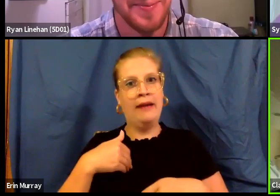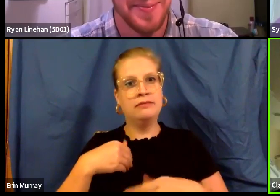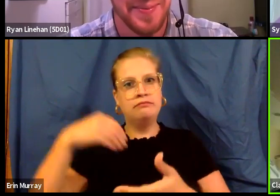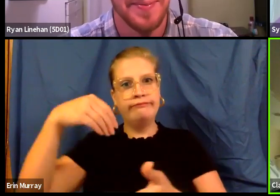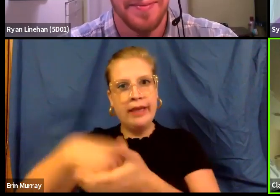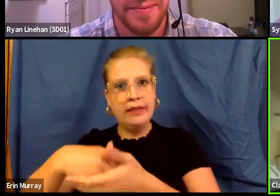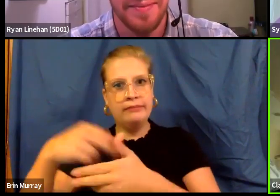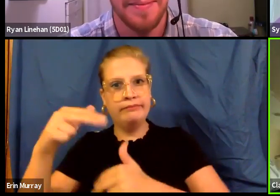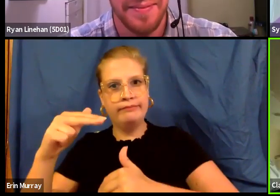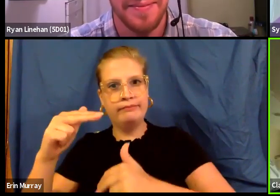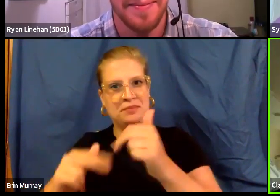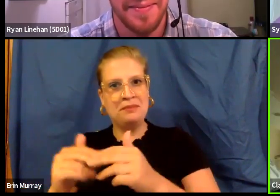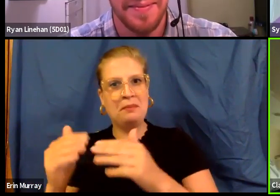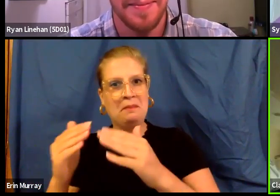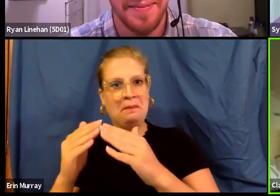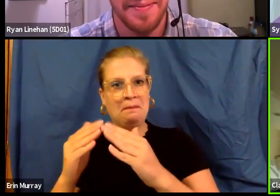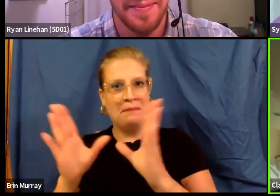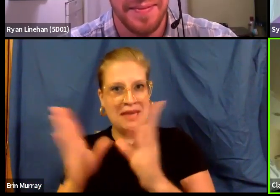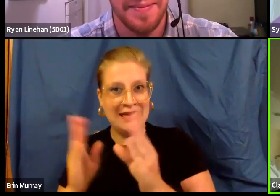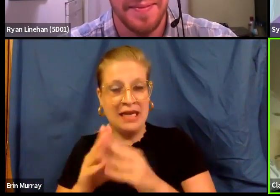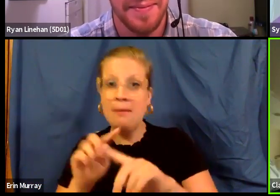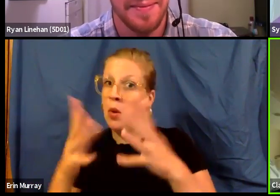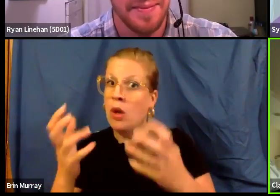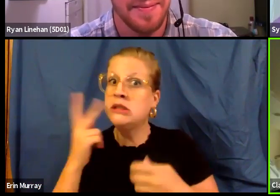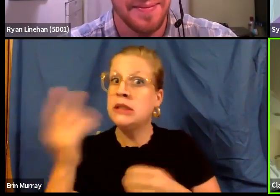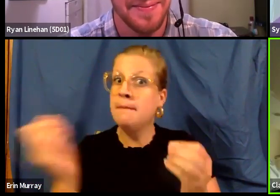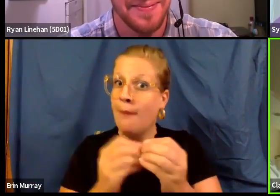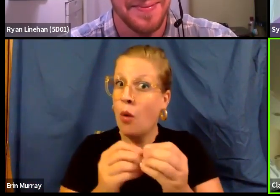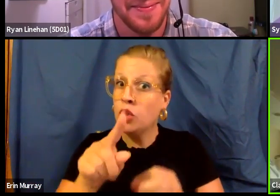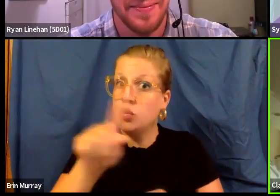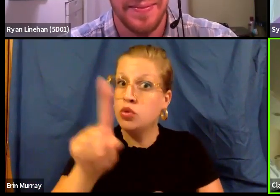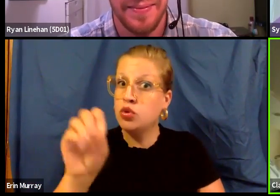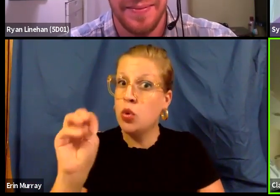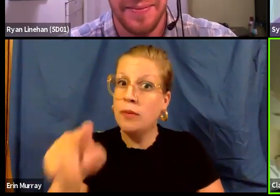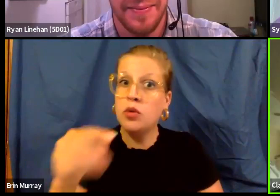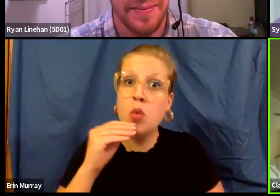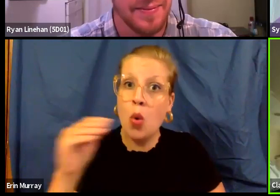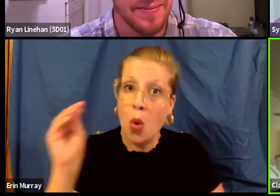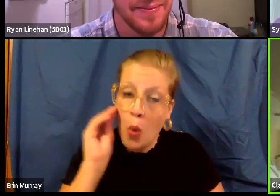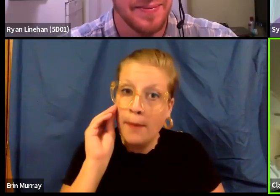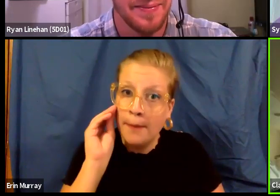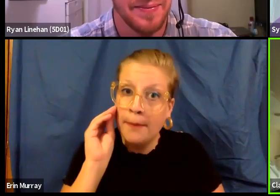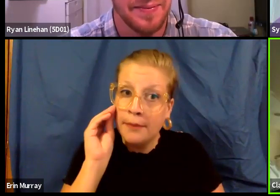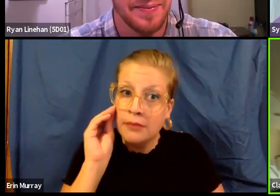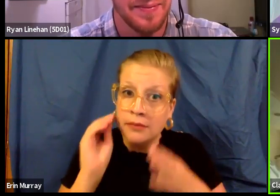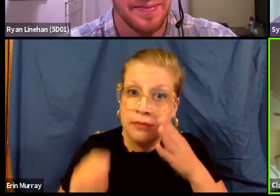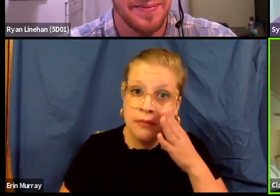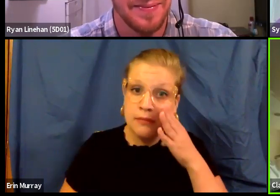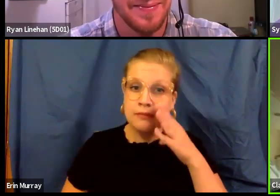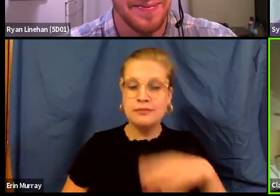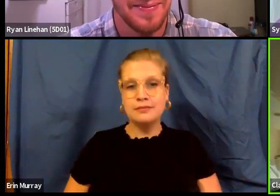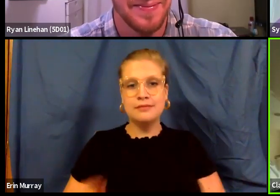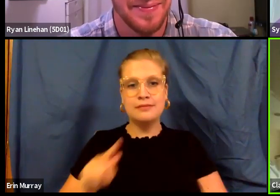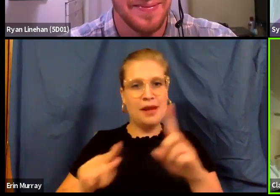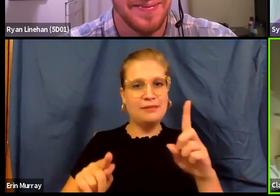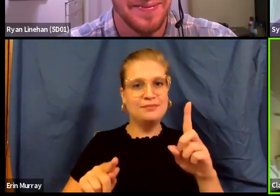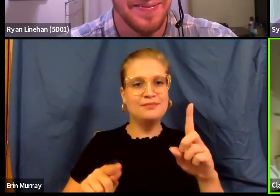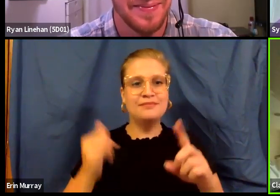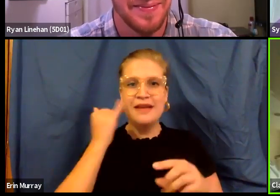We've been consistent, but we like to see more since it's Zoom and you're at home. But of course, you people are staying on. It's not you we're talking to. But if you can get more